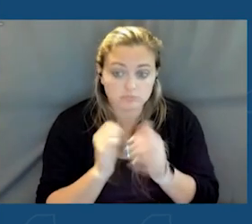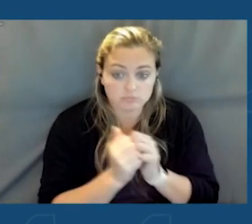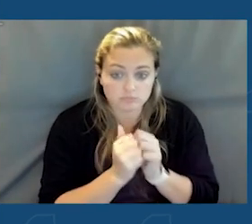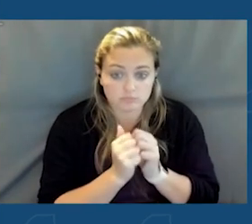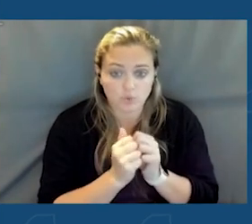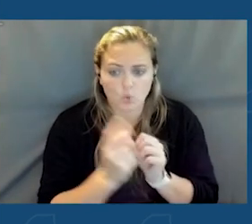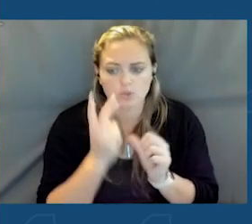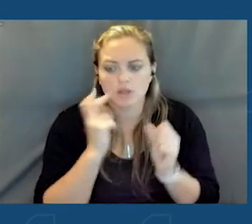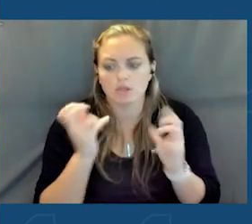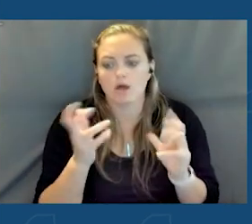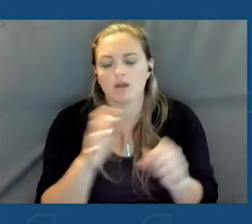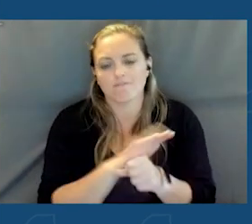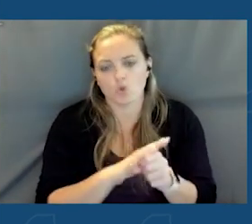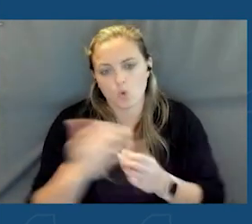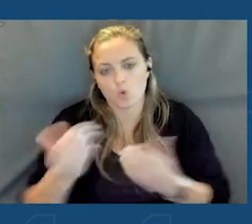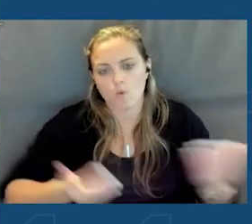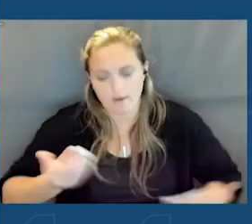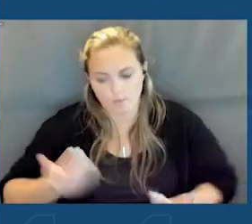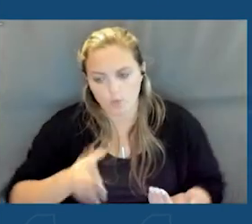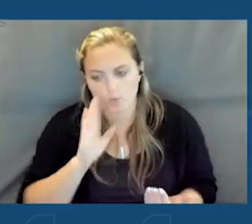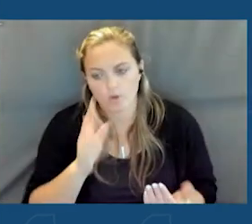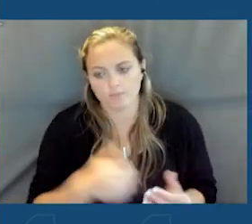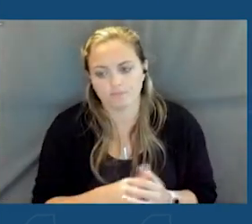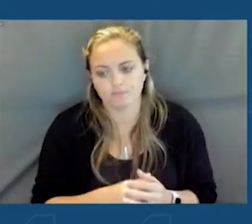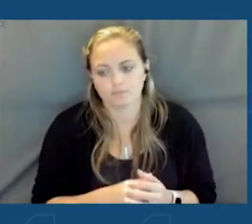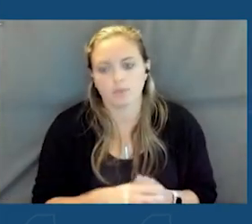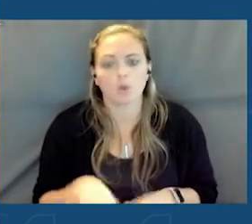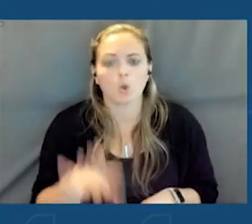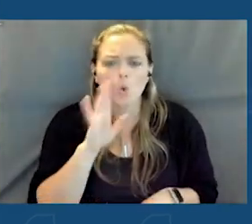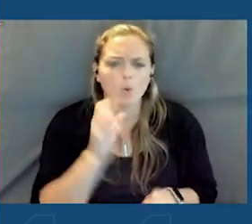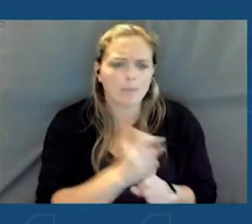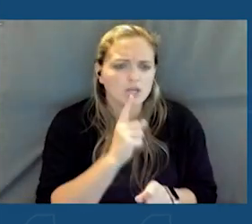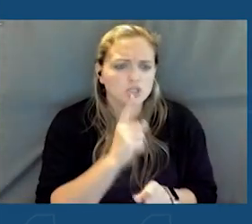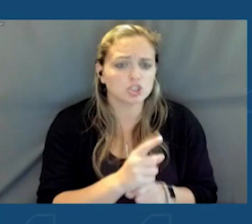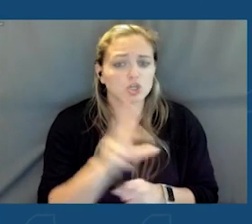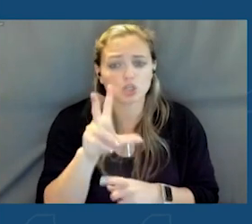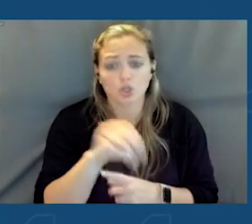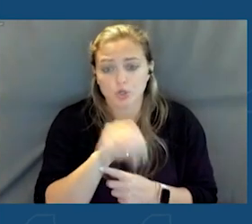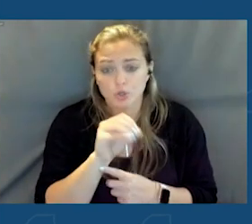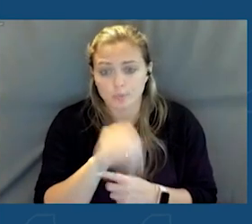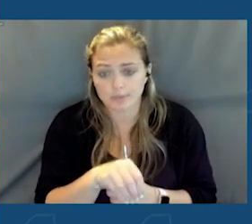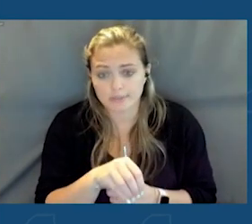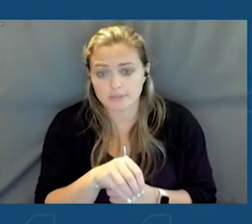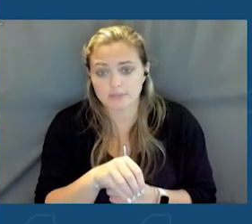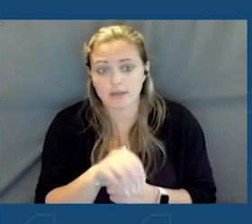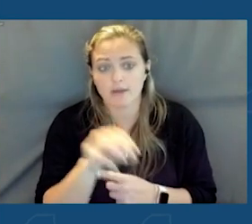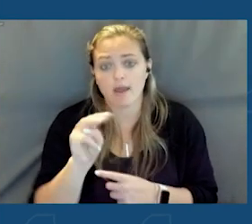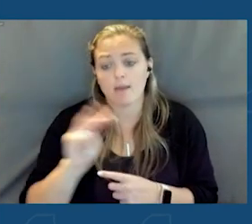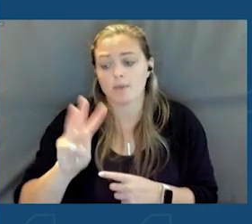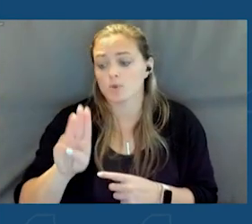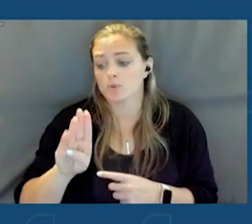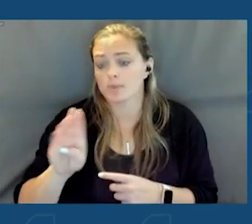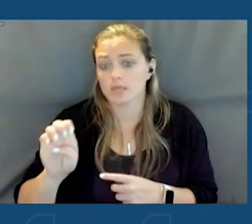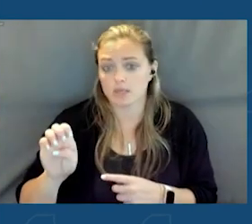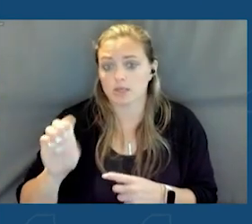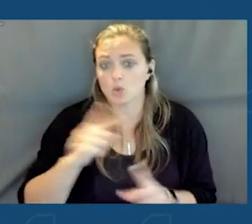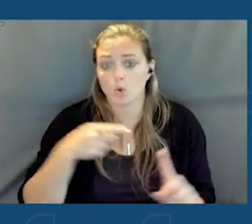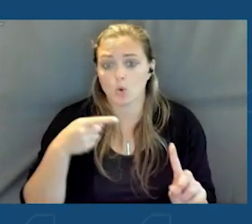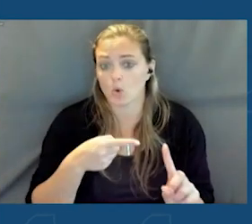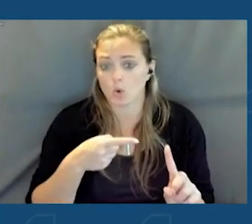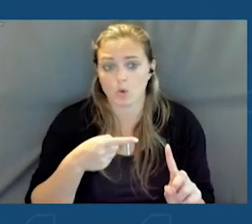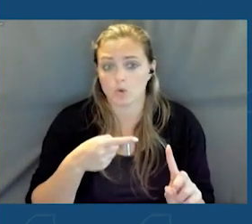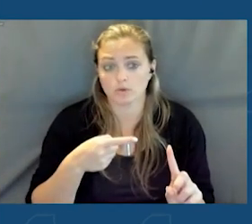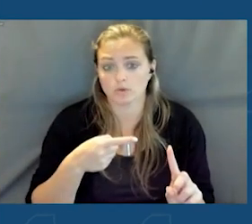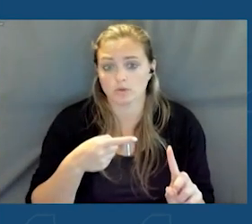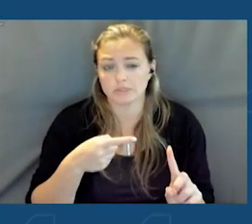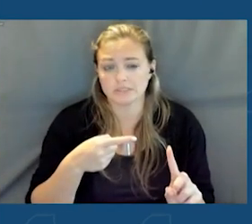local hiring here. We are going to ensure that that 30% MWBE goal is not necessarily